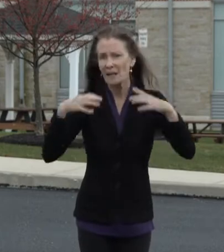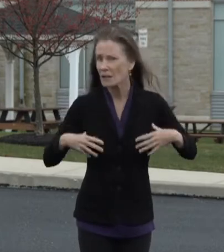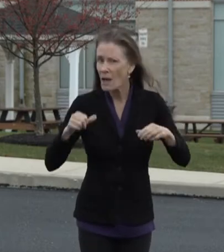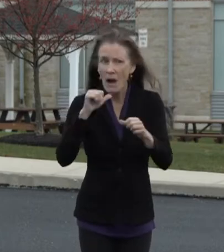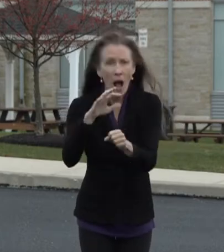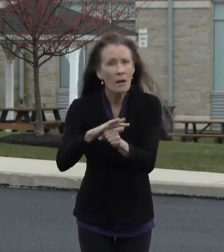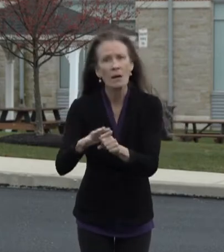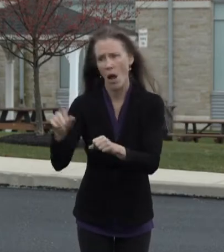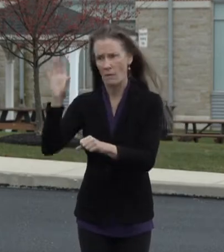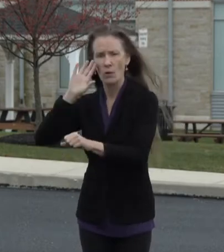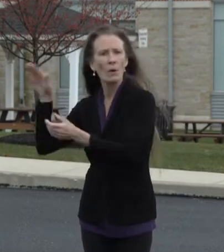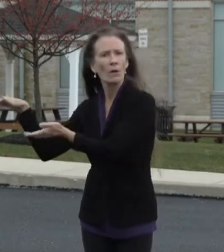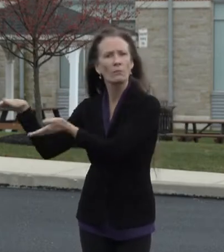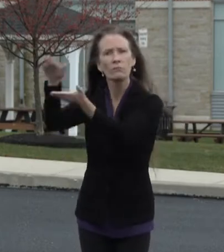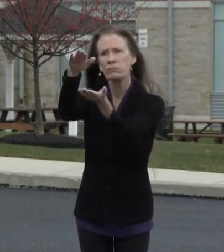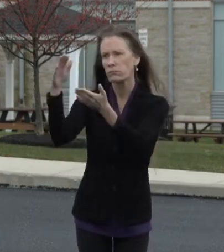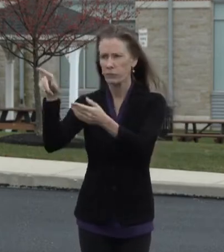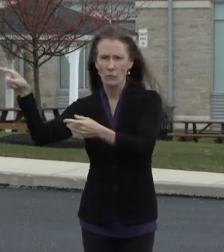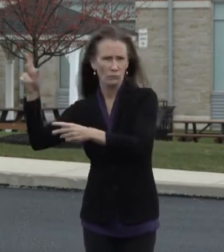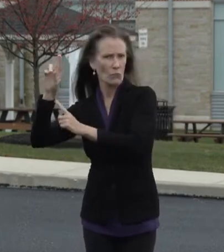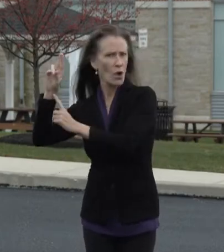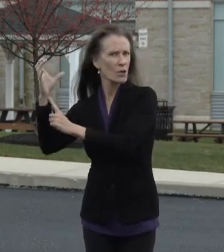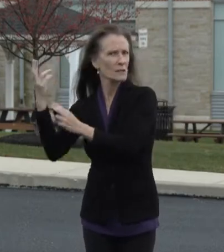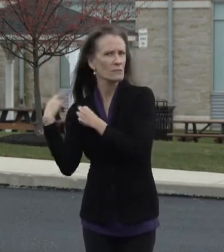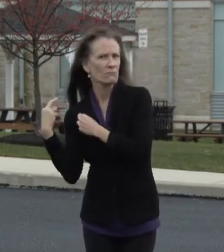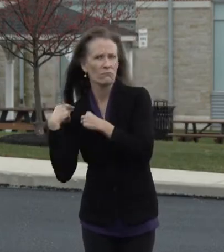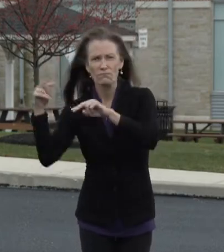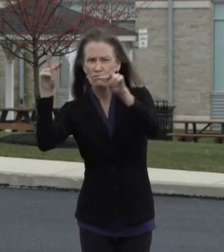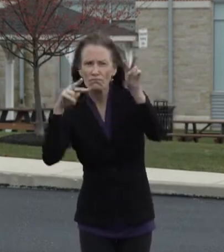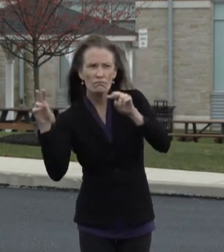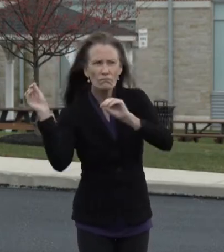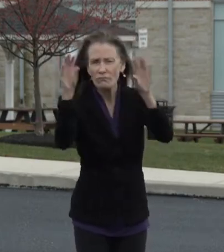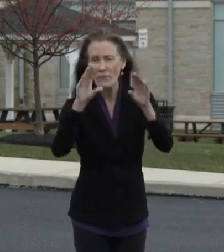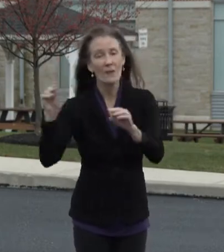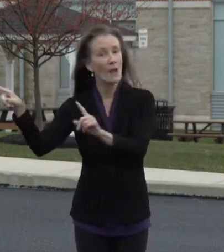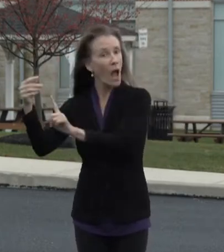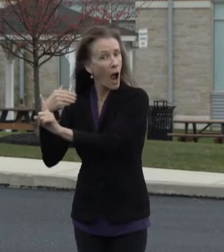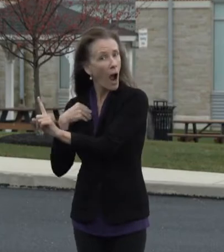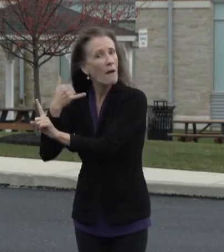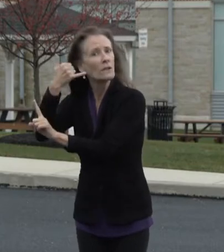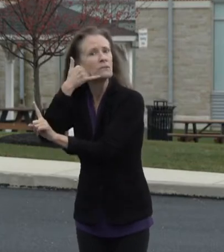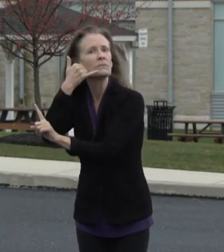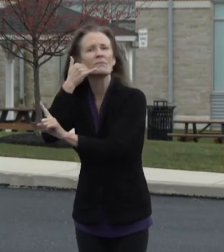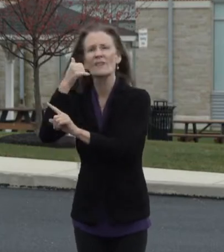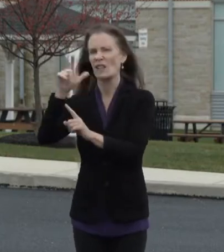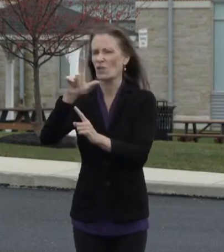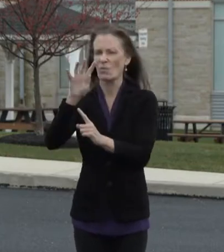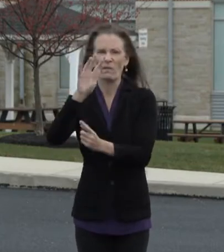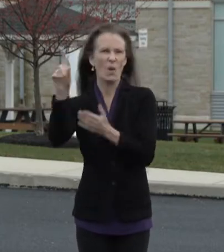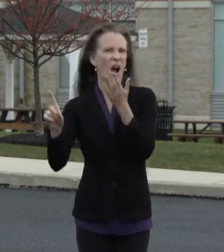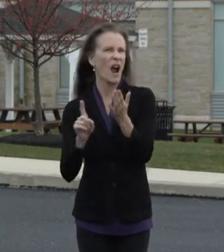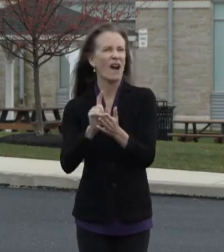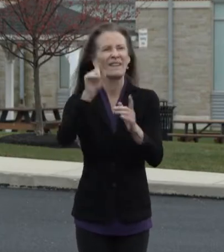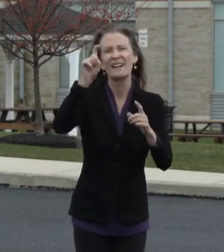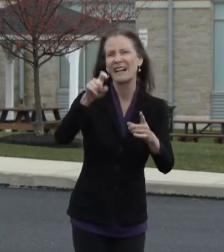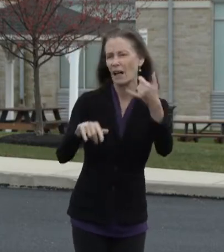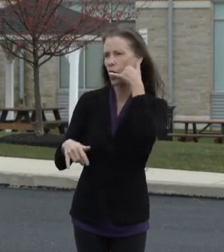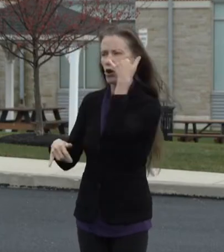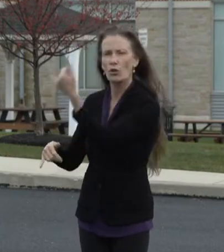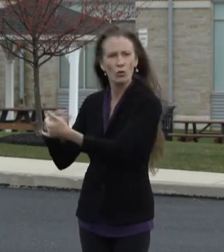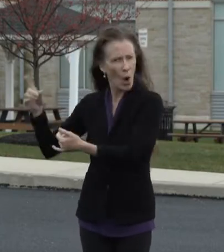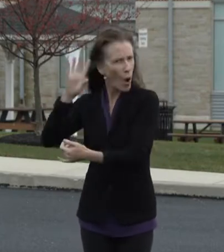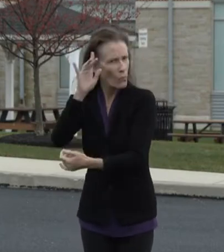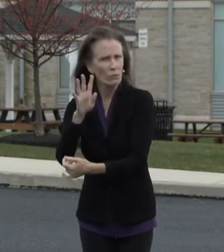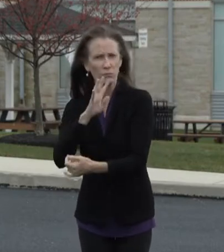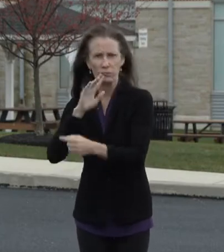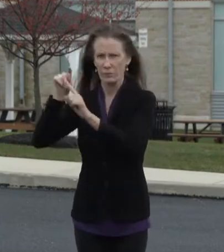Today, what I would like to focus on is the role of the Pennsylvania National Guard. On